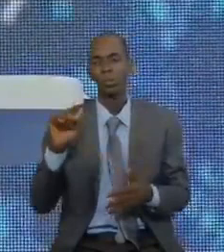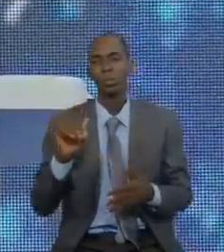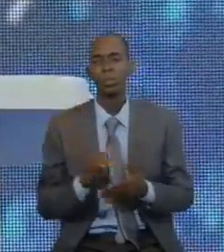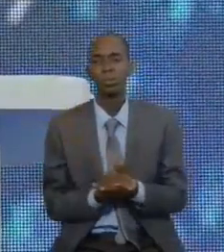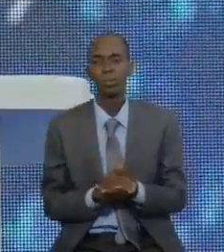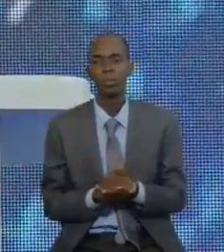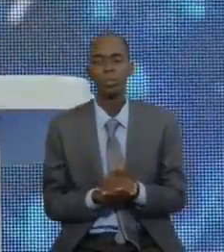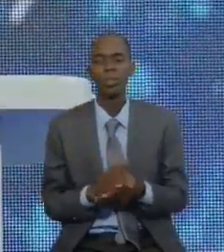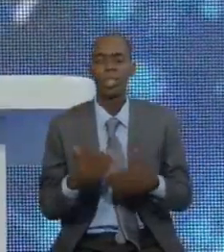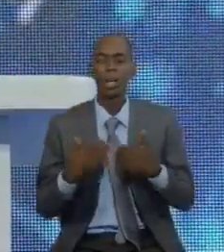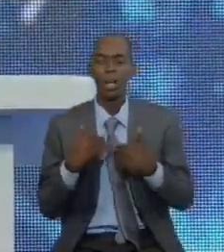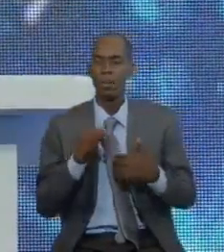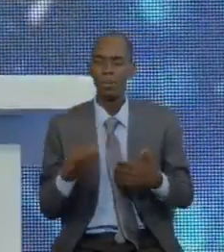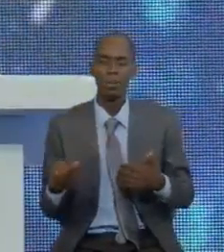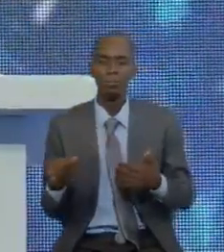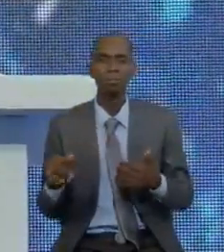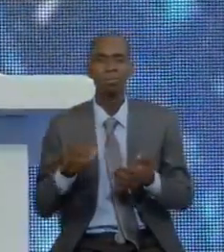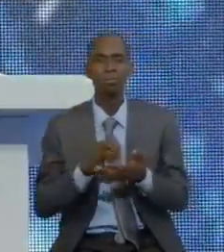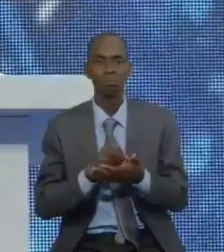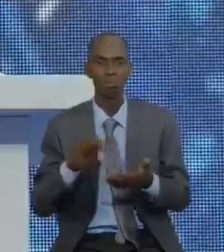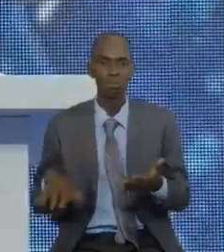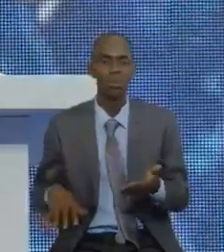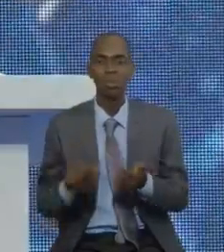Having abolished in his flesh